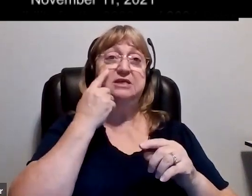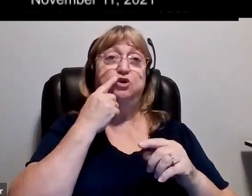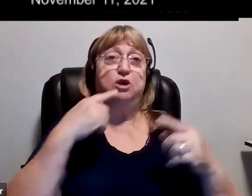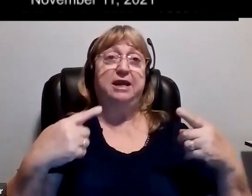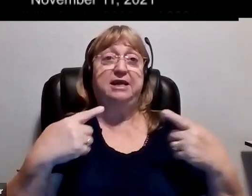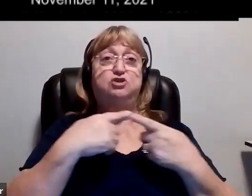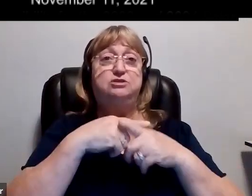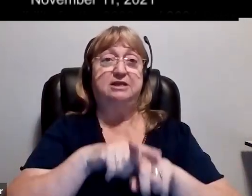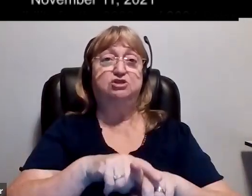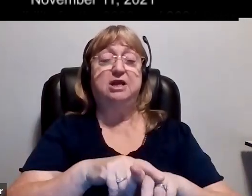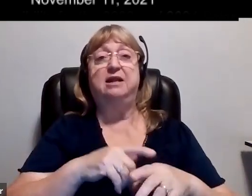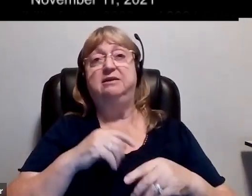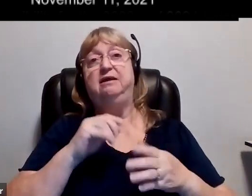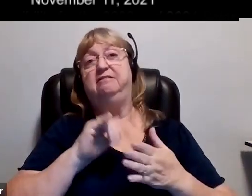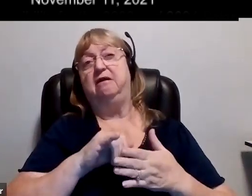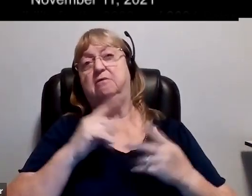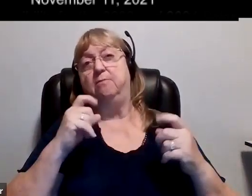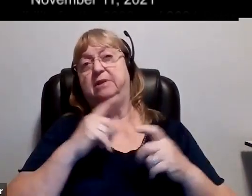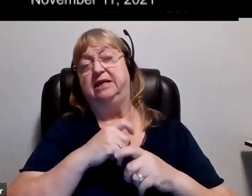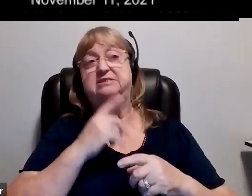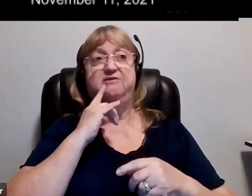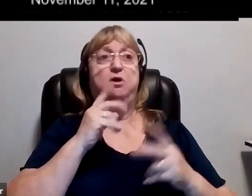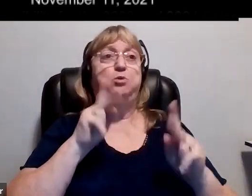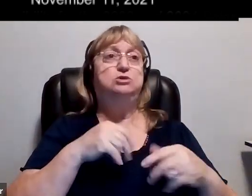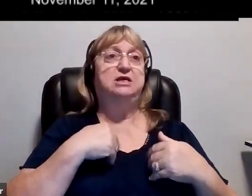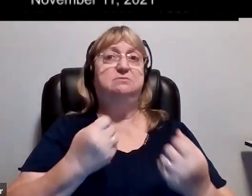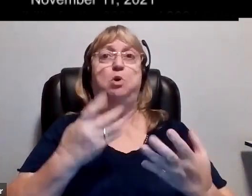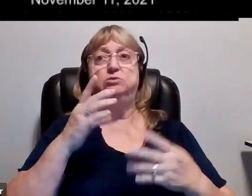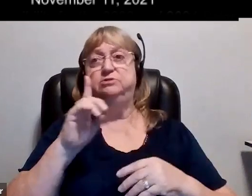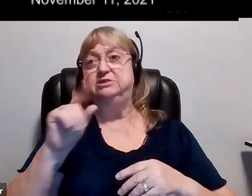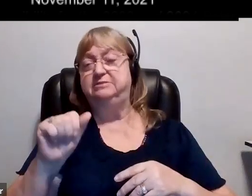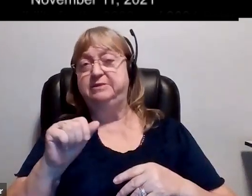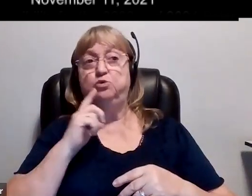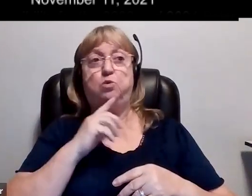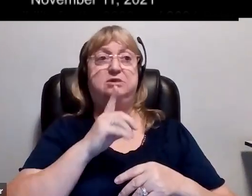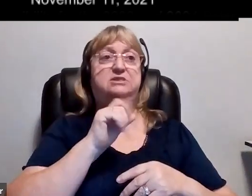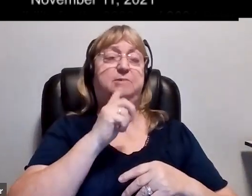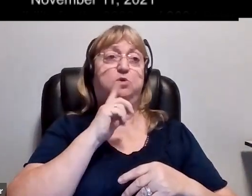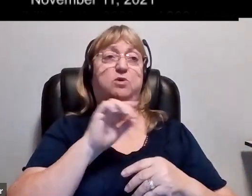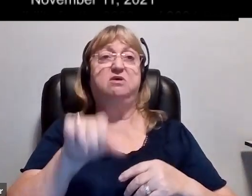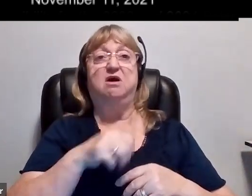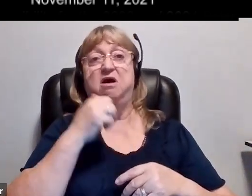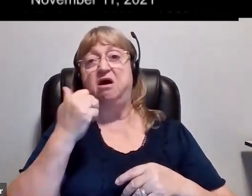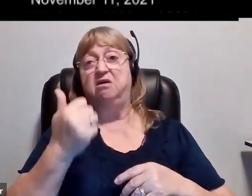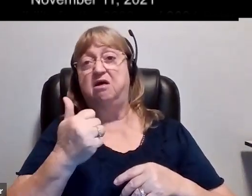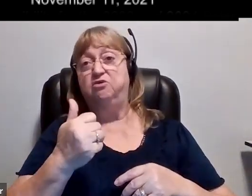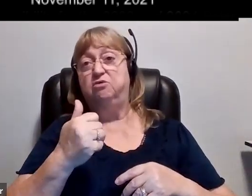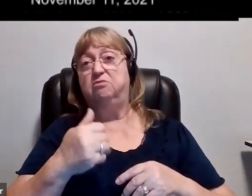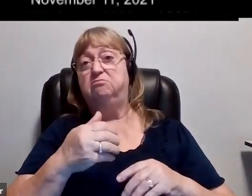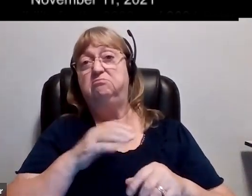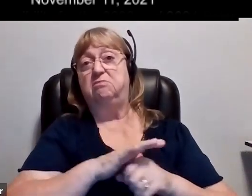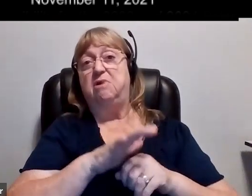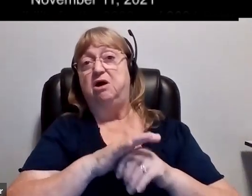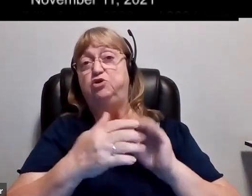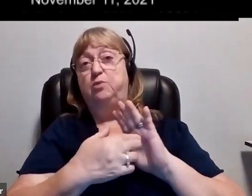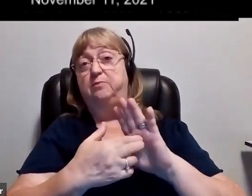which complicates matters. If someone has multiple disabilities or a disability with another underrepresented status, that can